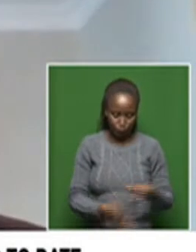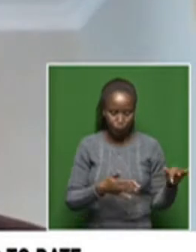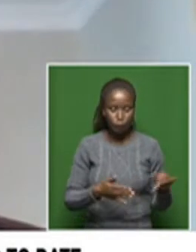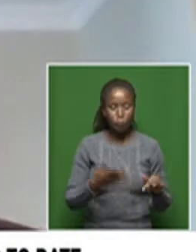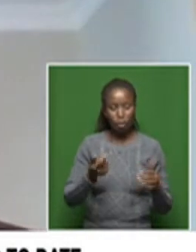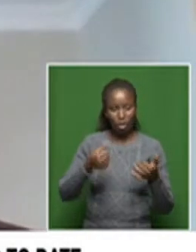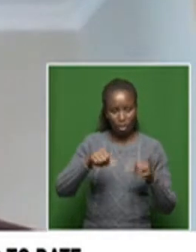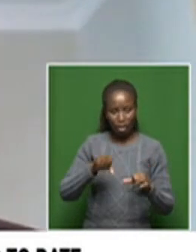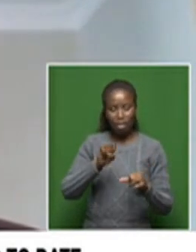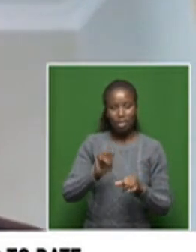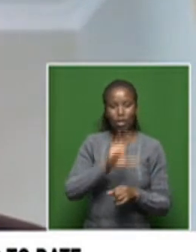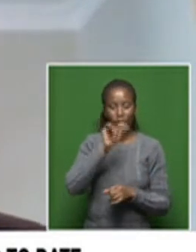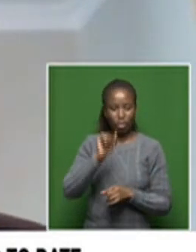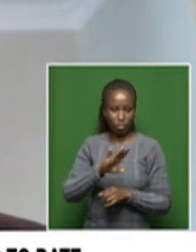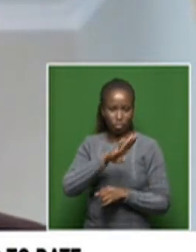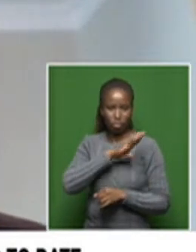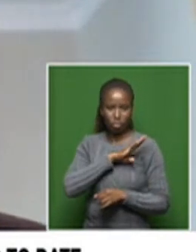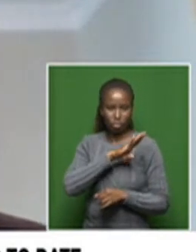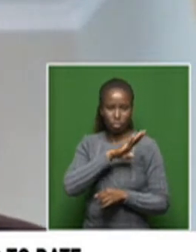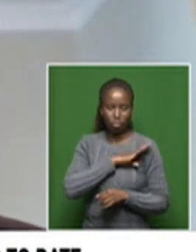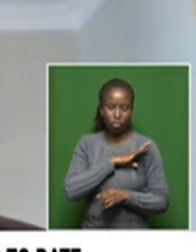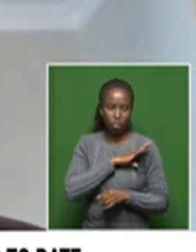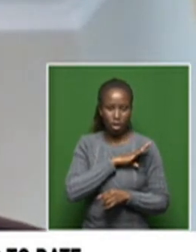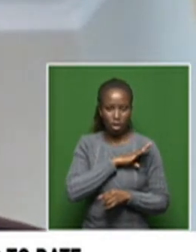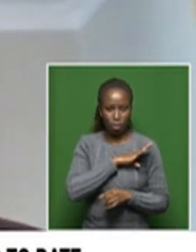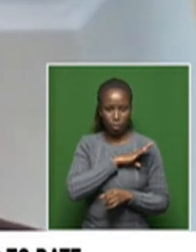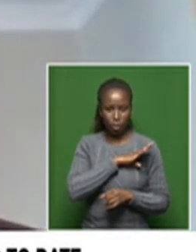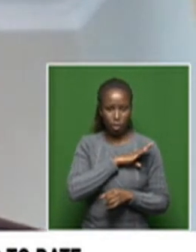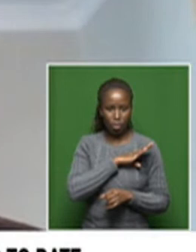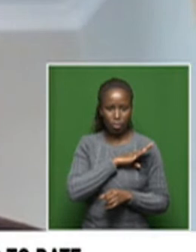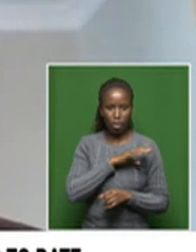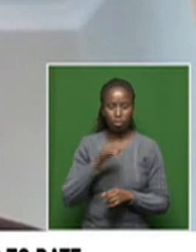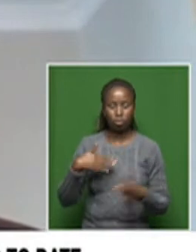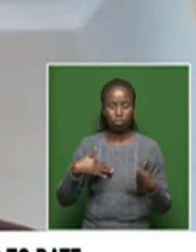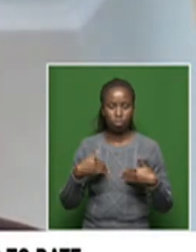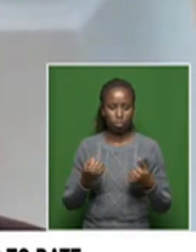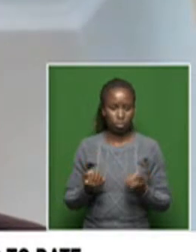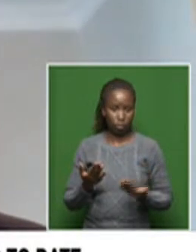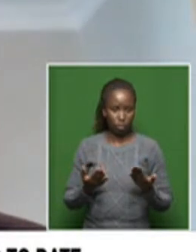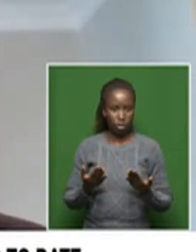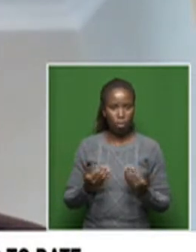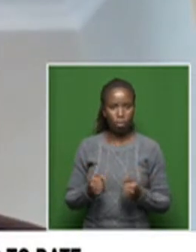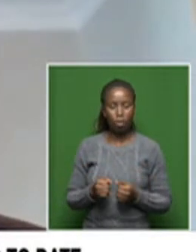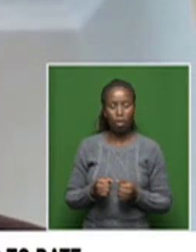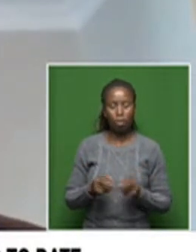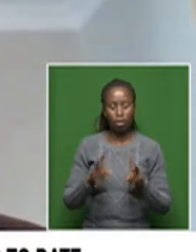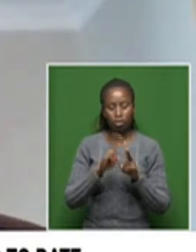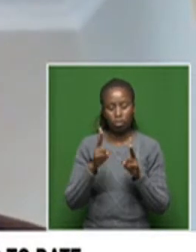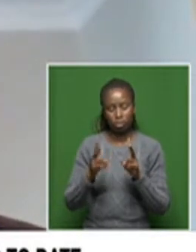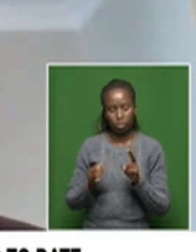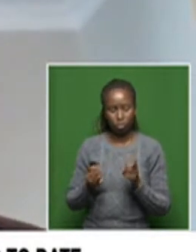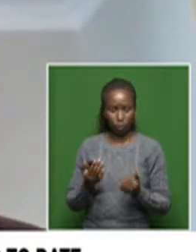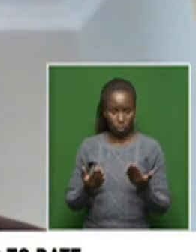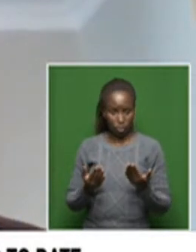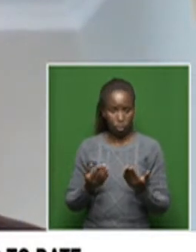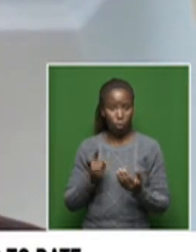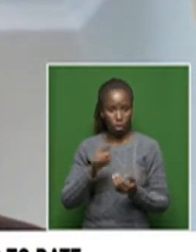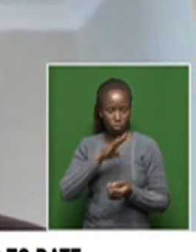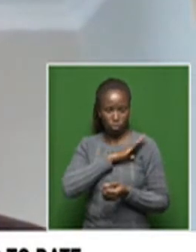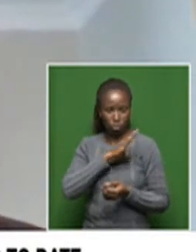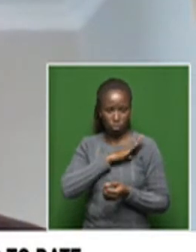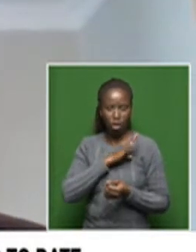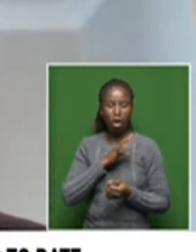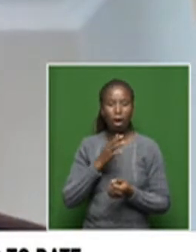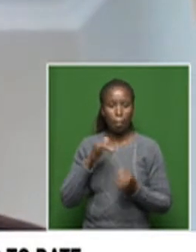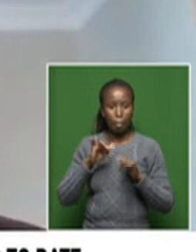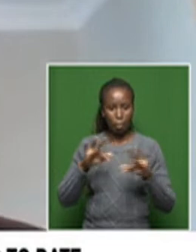for correctional services. Each one of them has got a different set of needs. The Defence Force are clearly the uniform